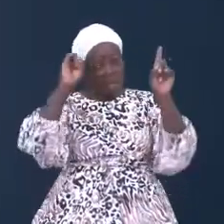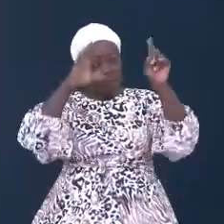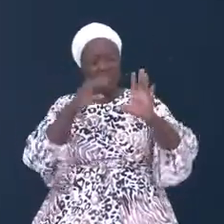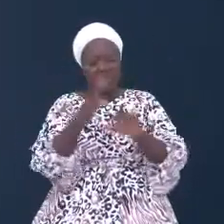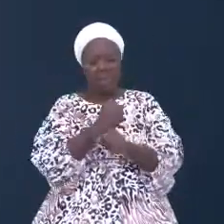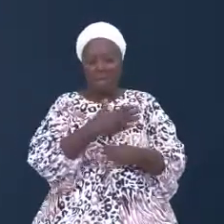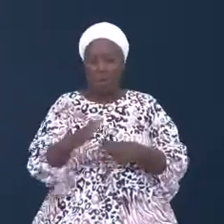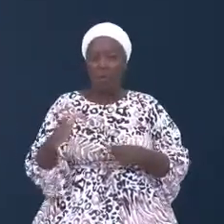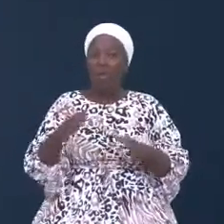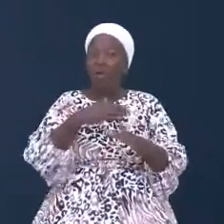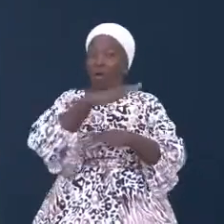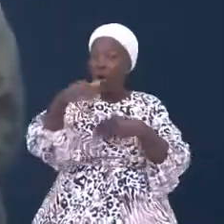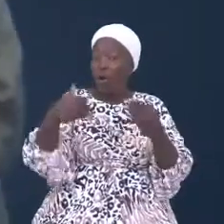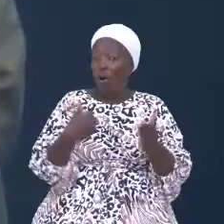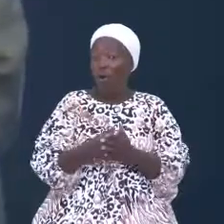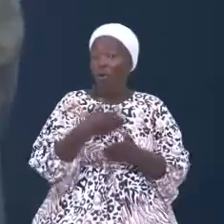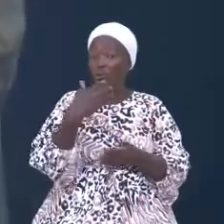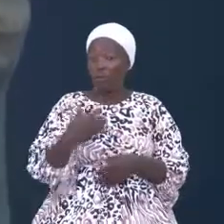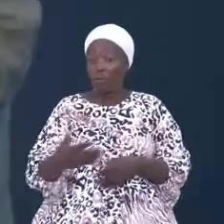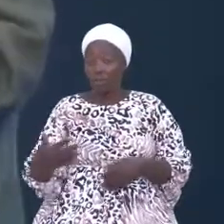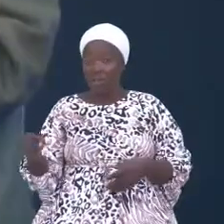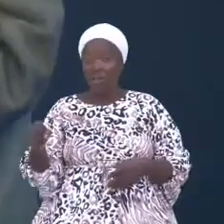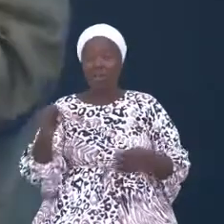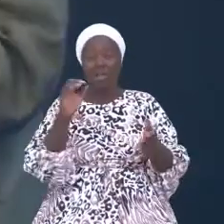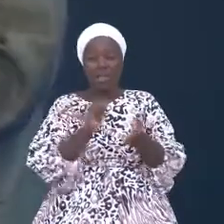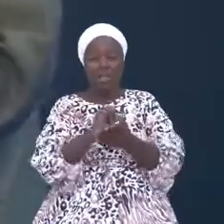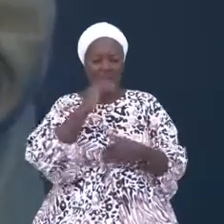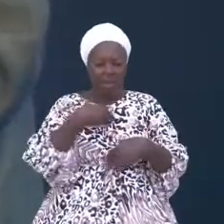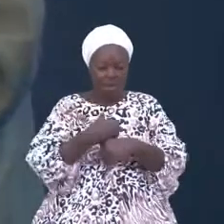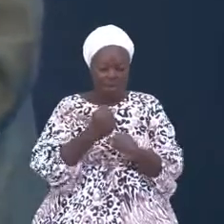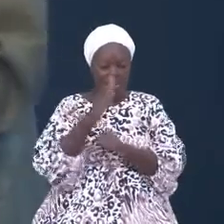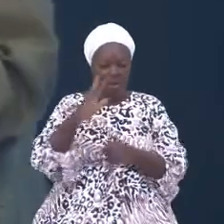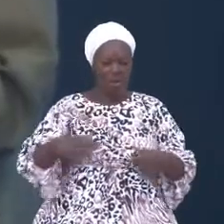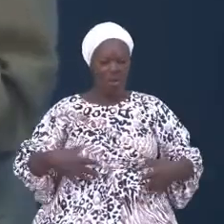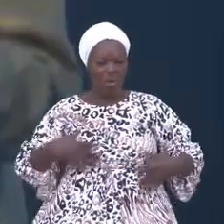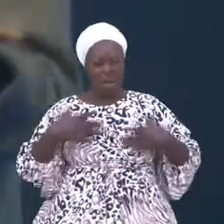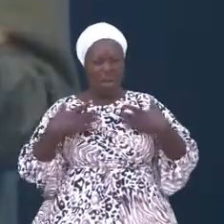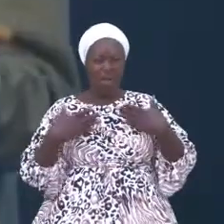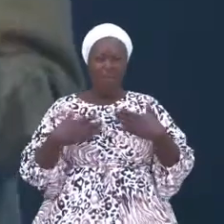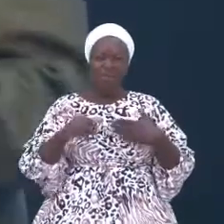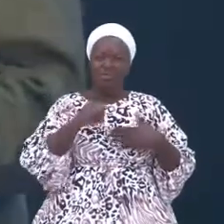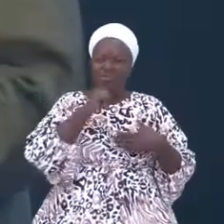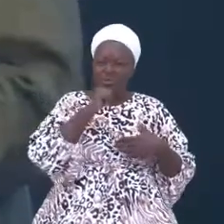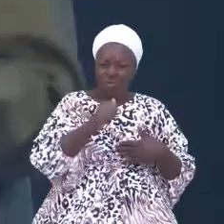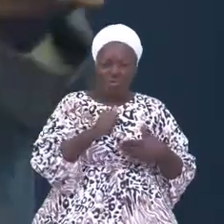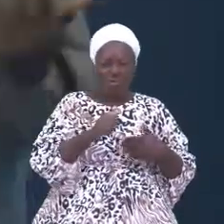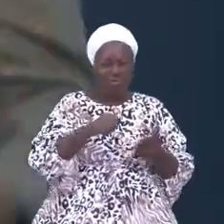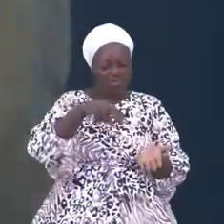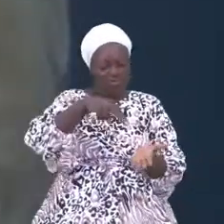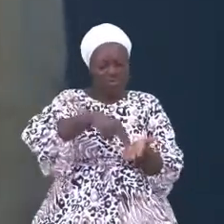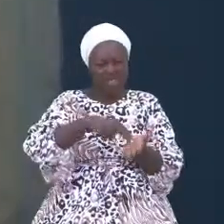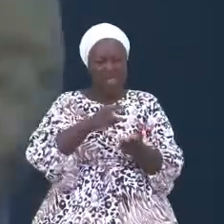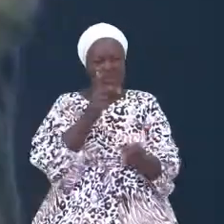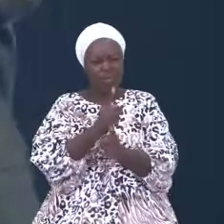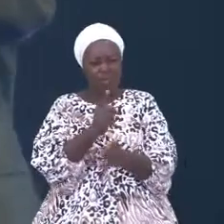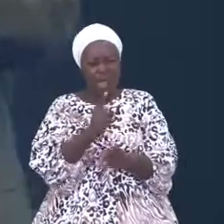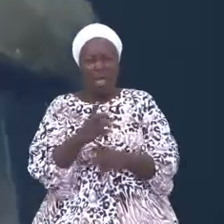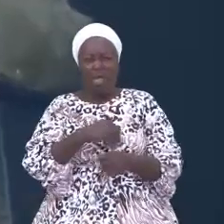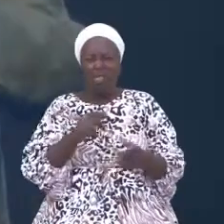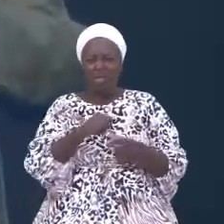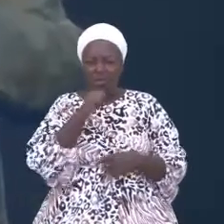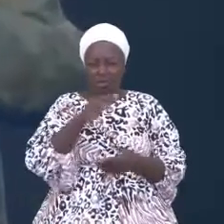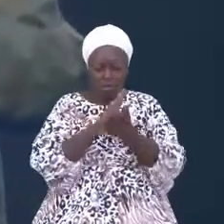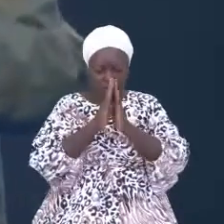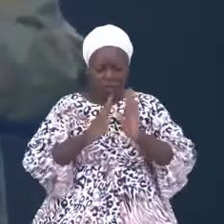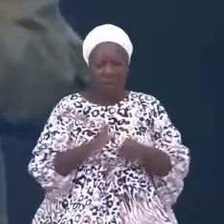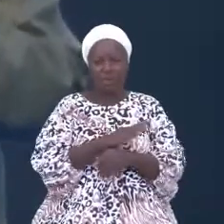away everything that is making your life not stable, not peaceful, and not steady.